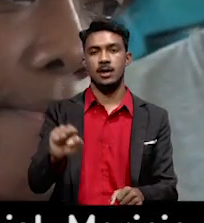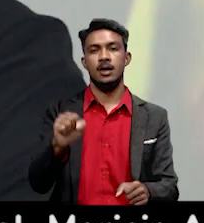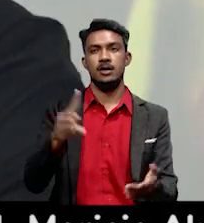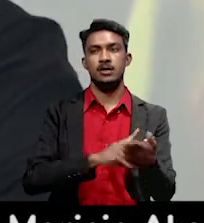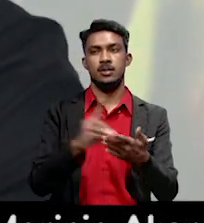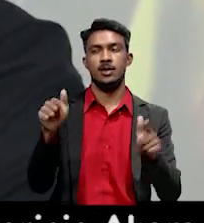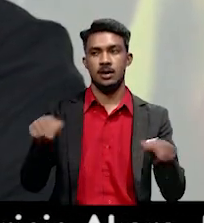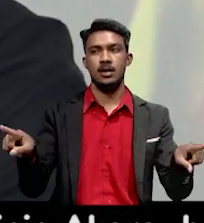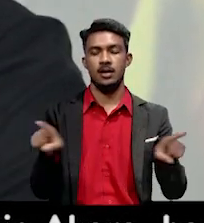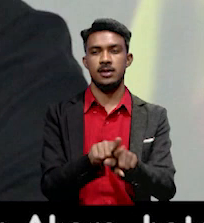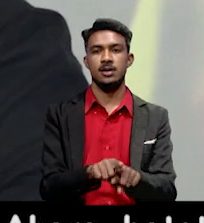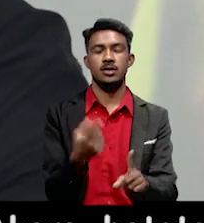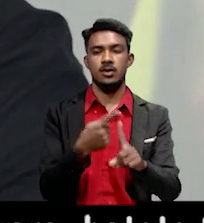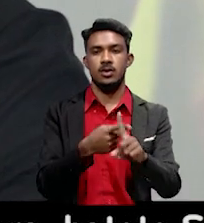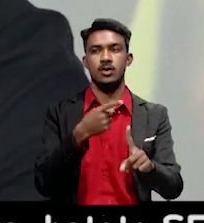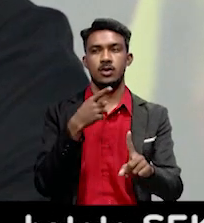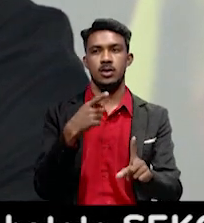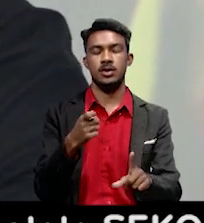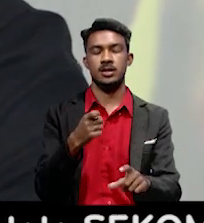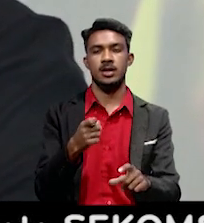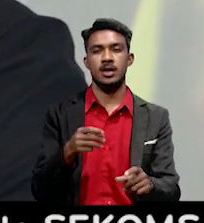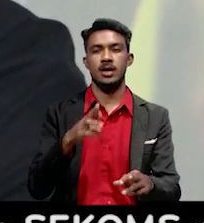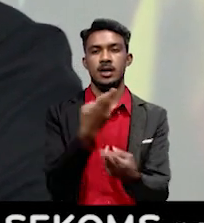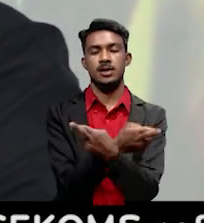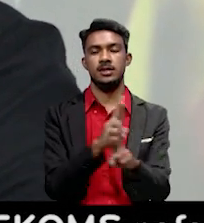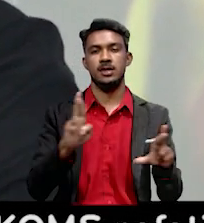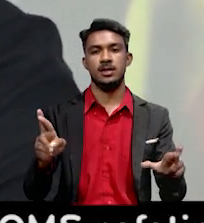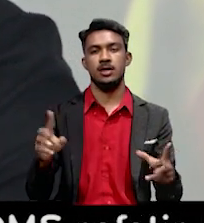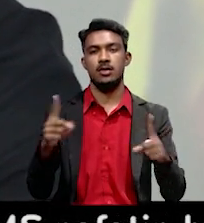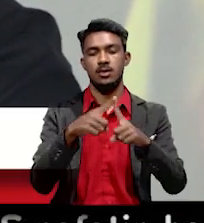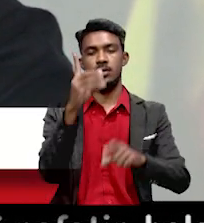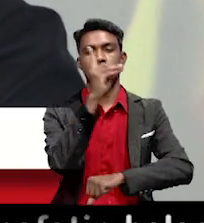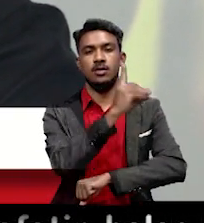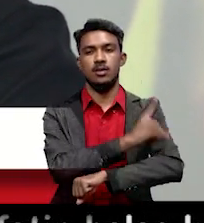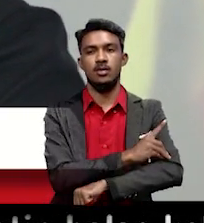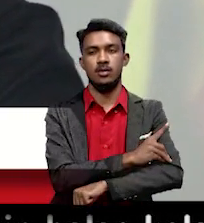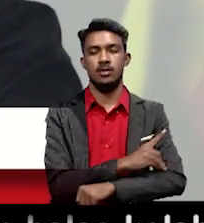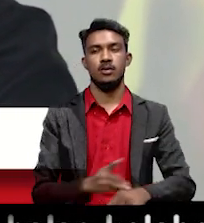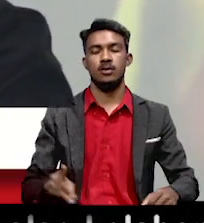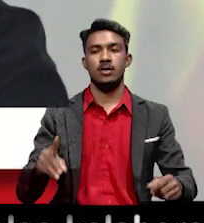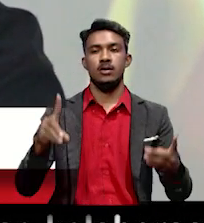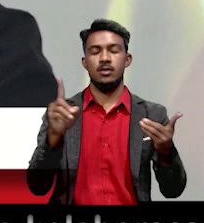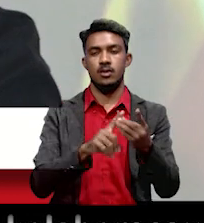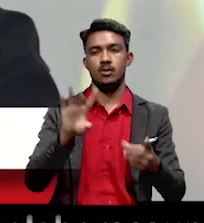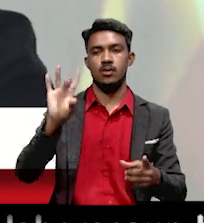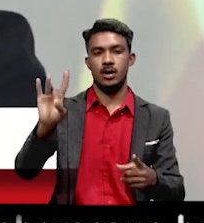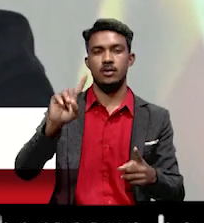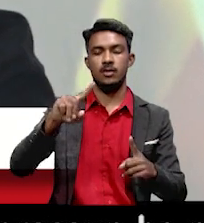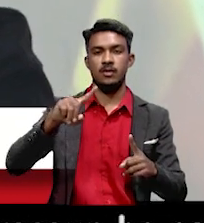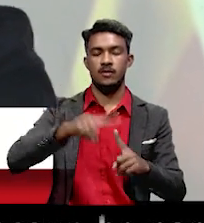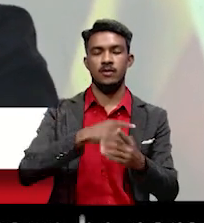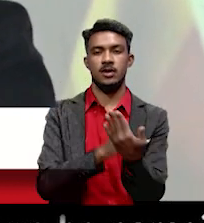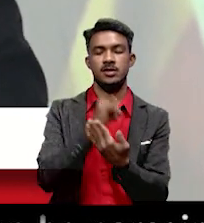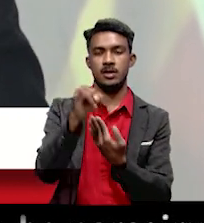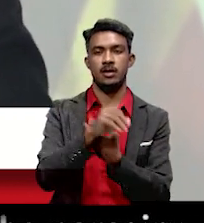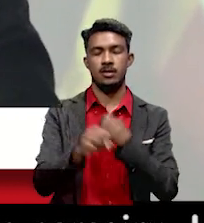nebe mai husi kuadru da Rezisténsia nia. Ohin loron walu fulan janeiro tinan rihun rua rua nuku resen